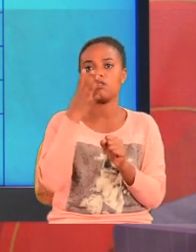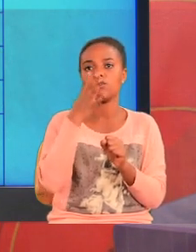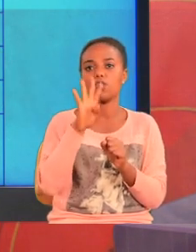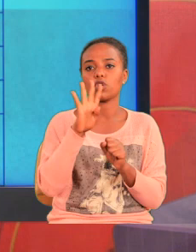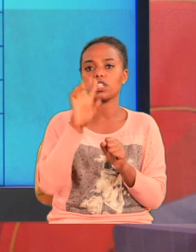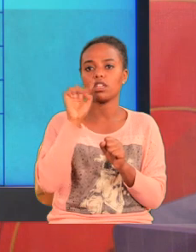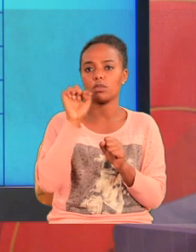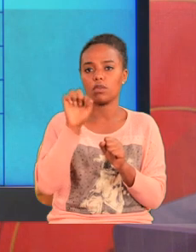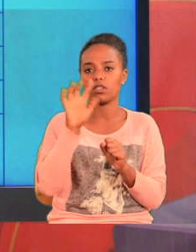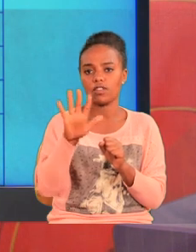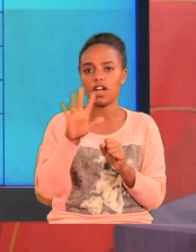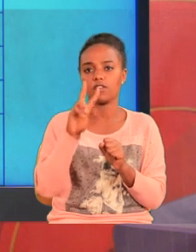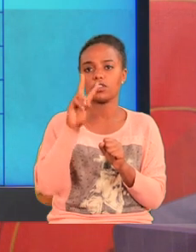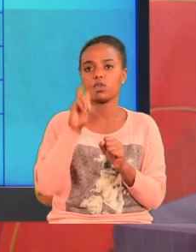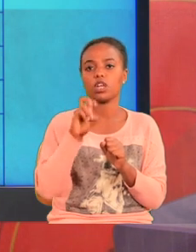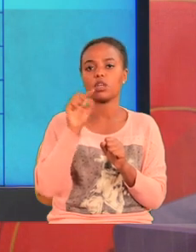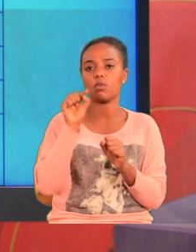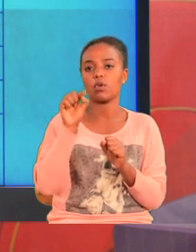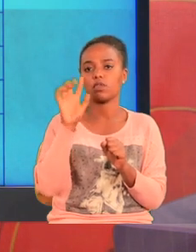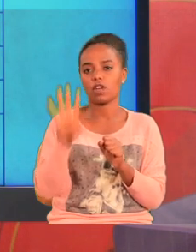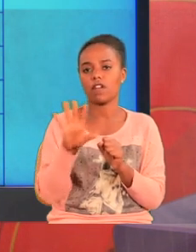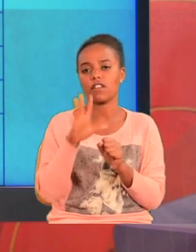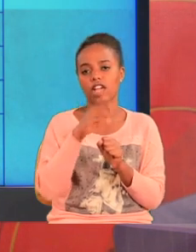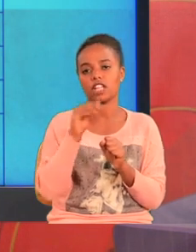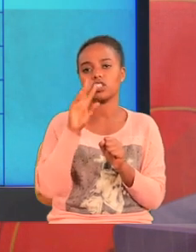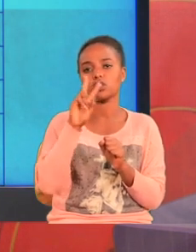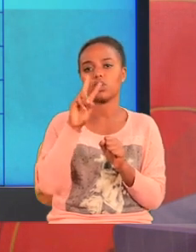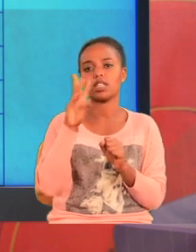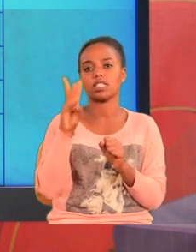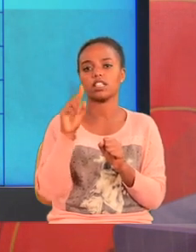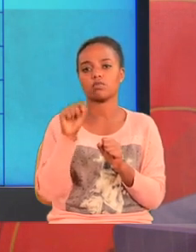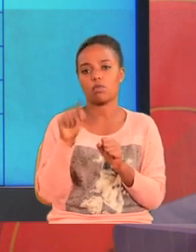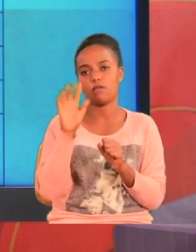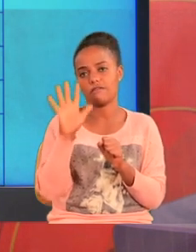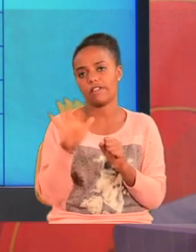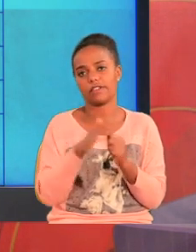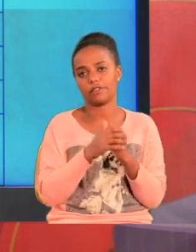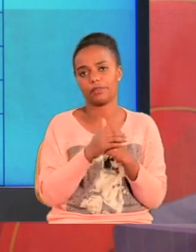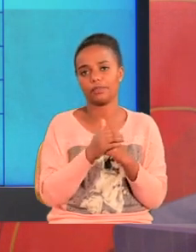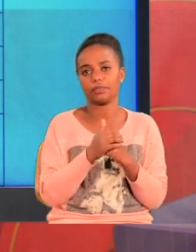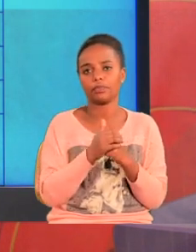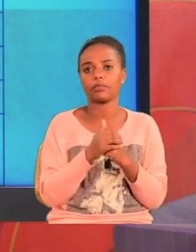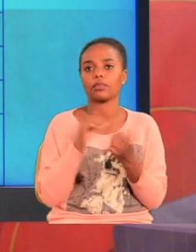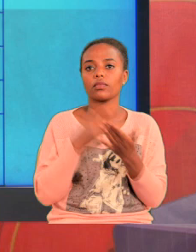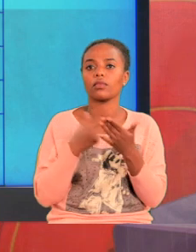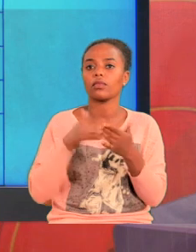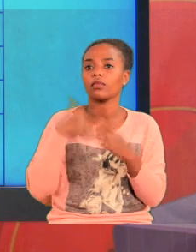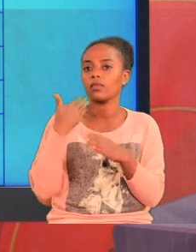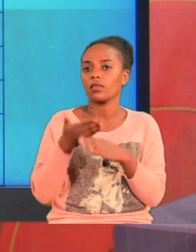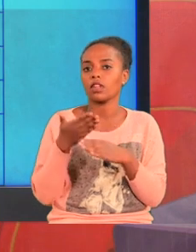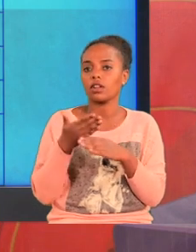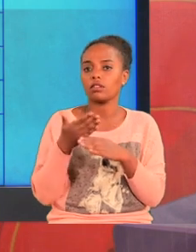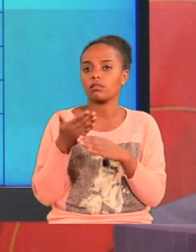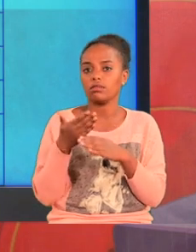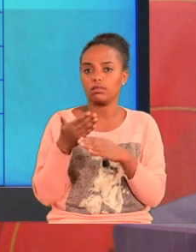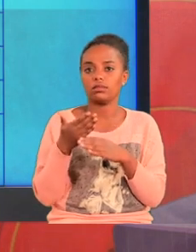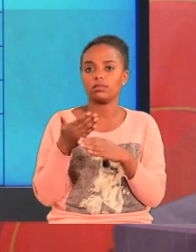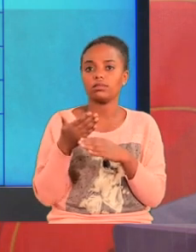14.5, 20.5, and 26.5. After this,